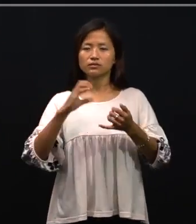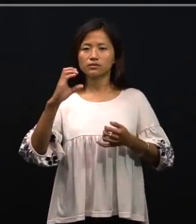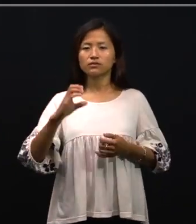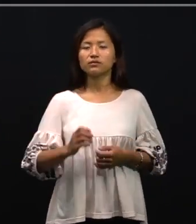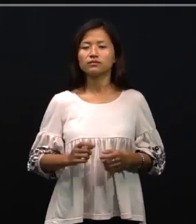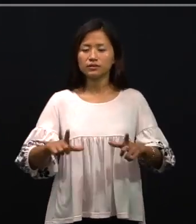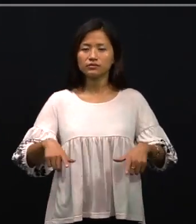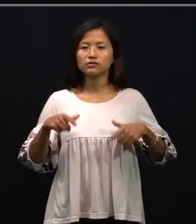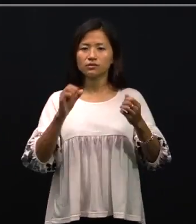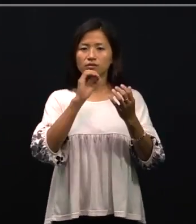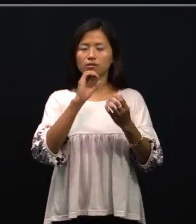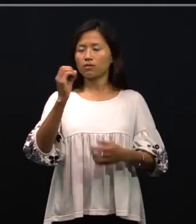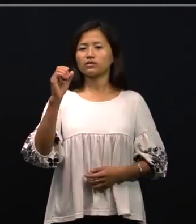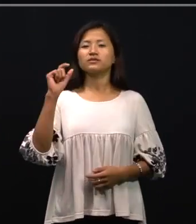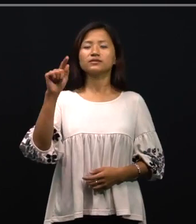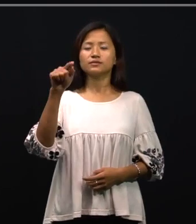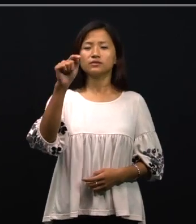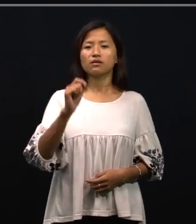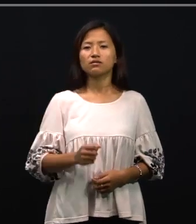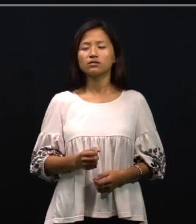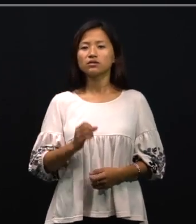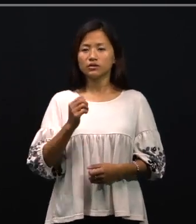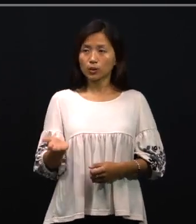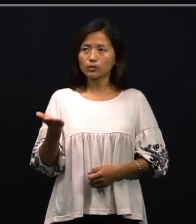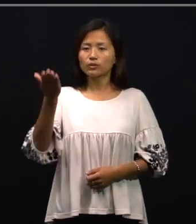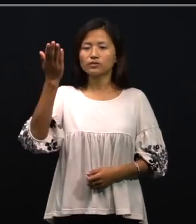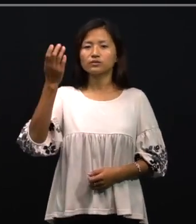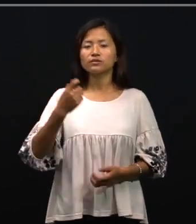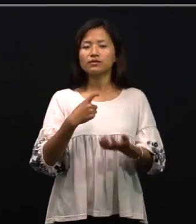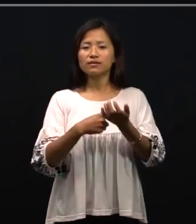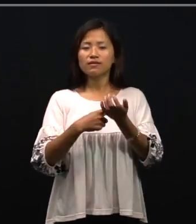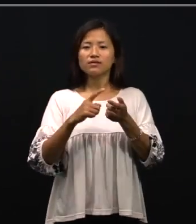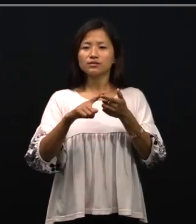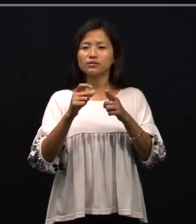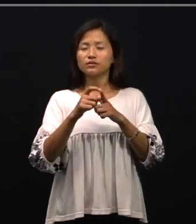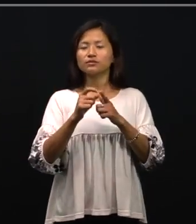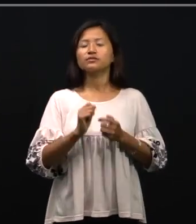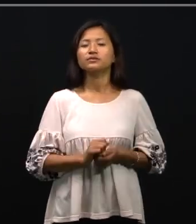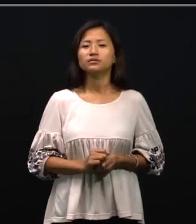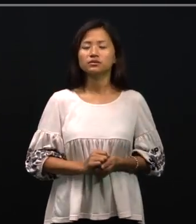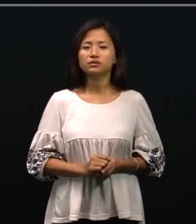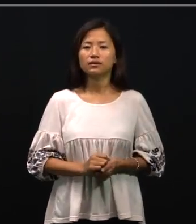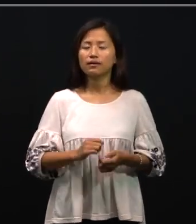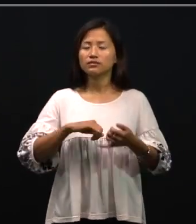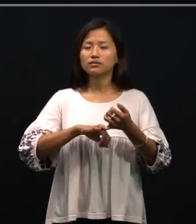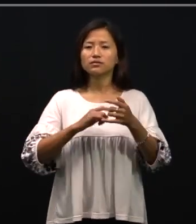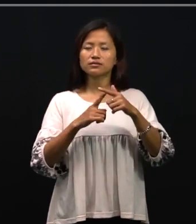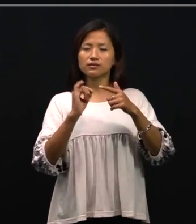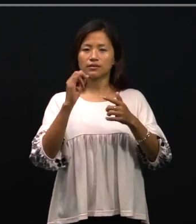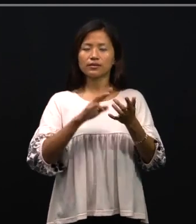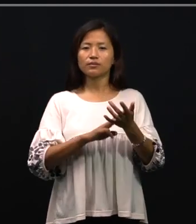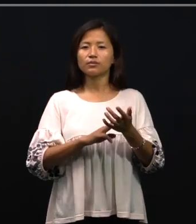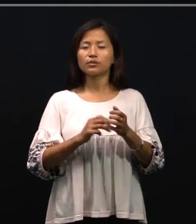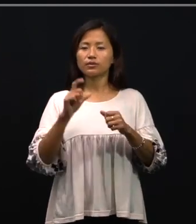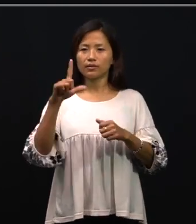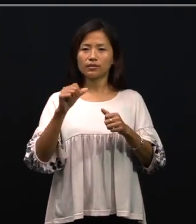of living organisms are growth, reproduction, metabolism, and stimuli. So, response to